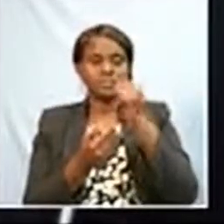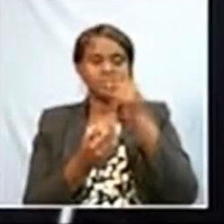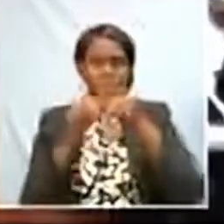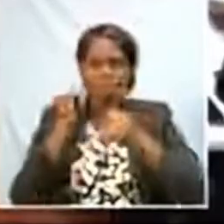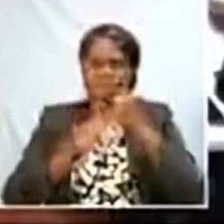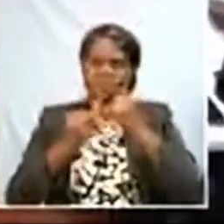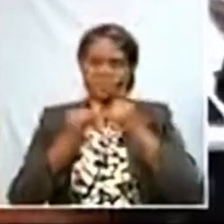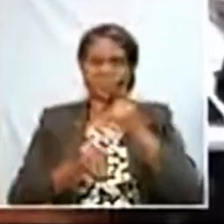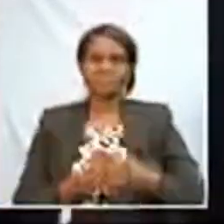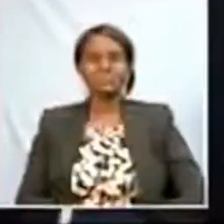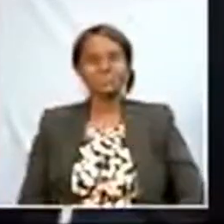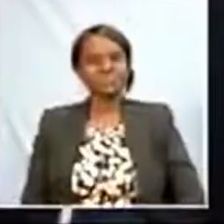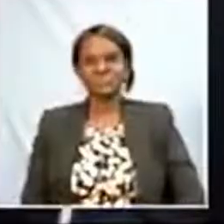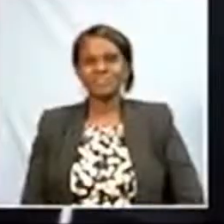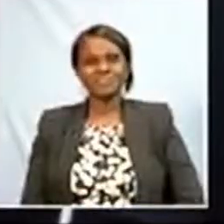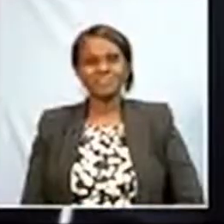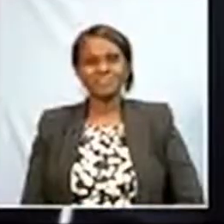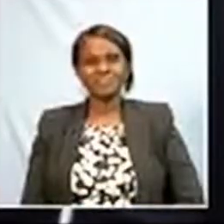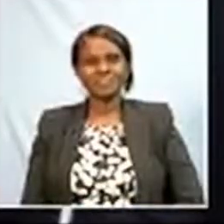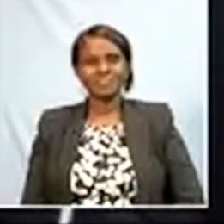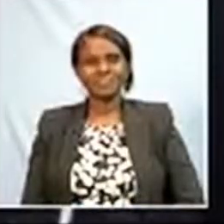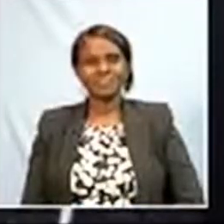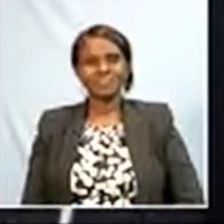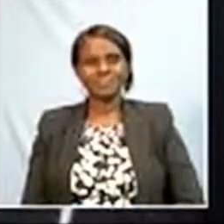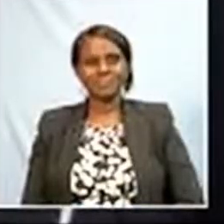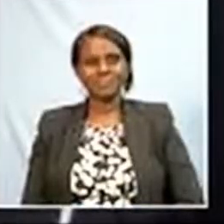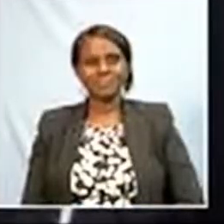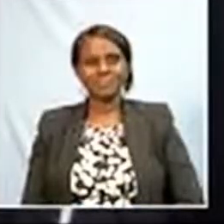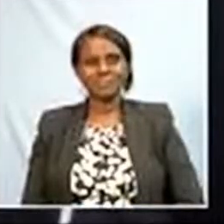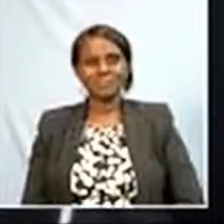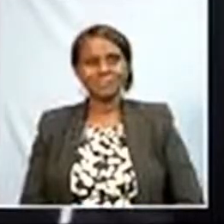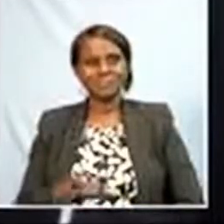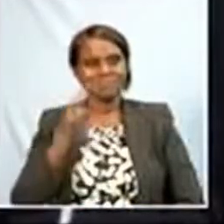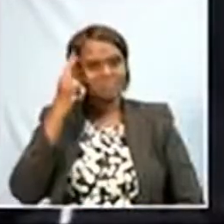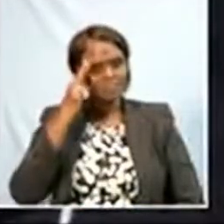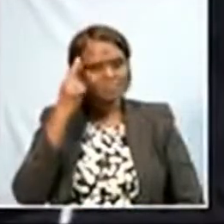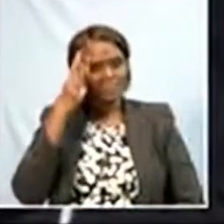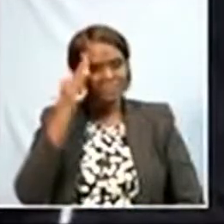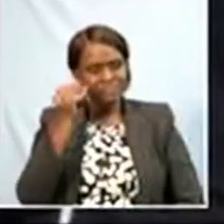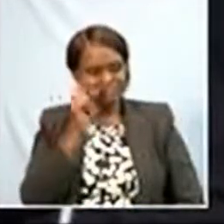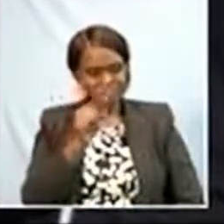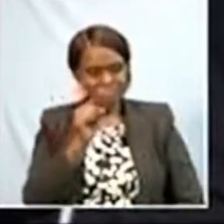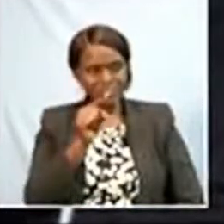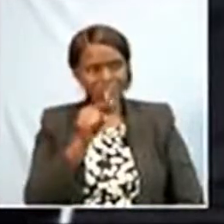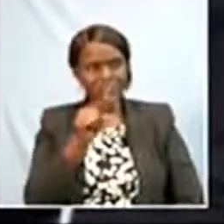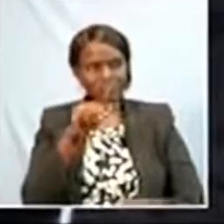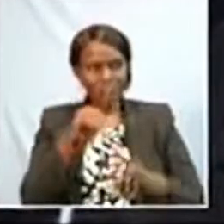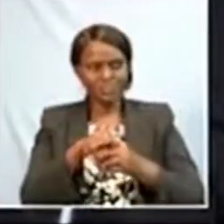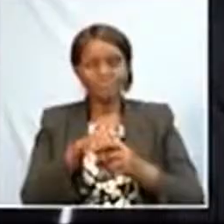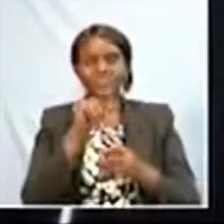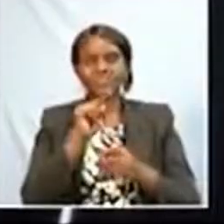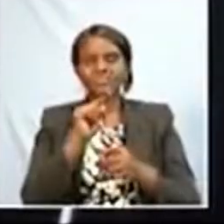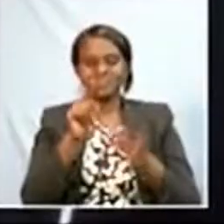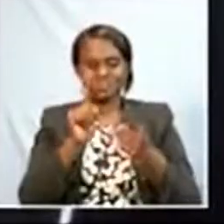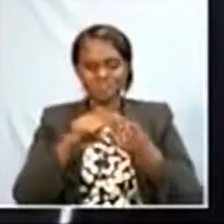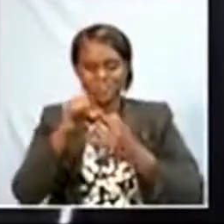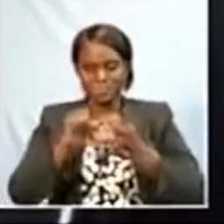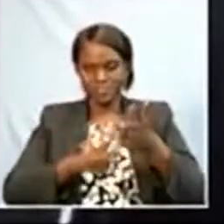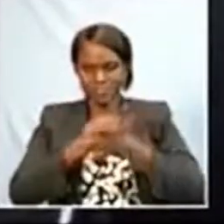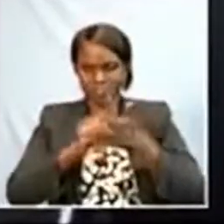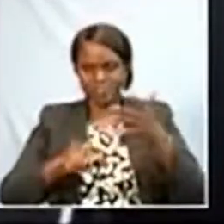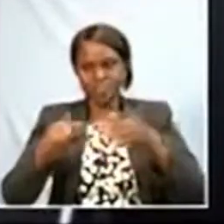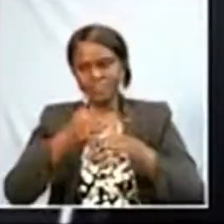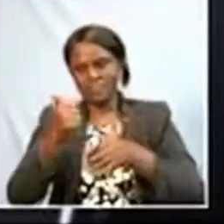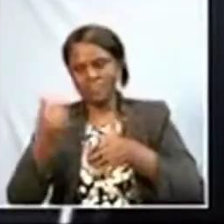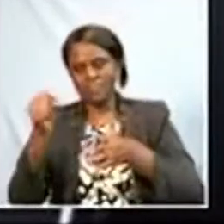up. Yeah, so what is the rationale behind terminating